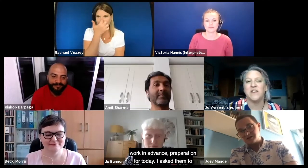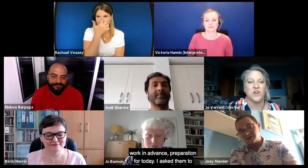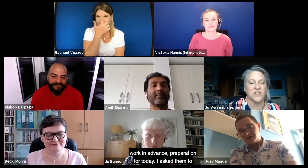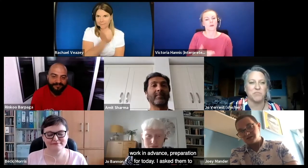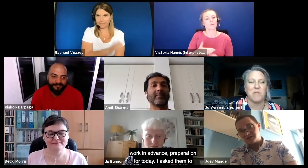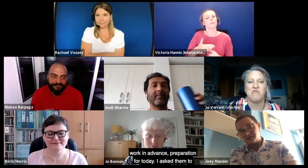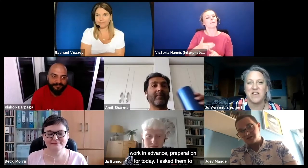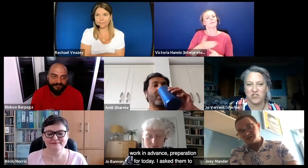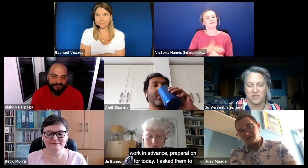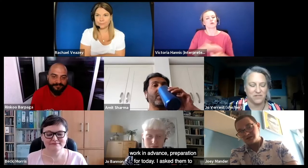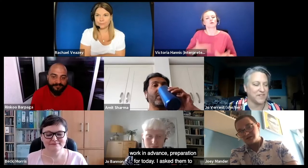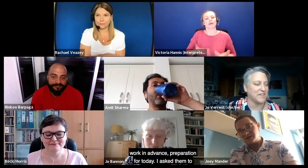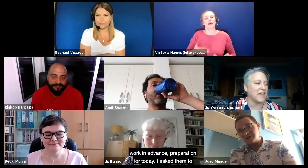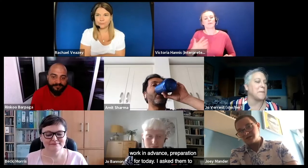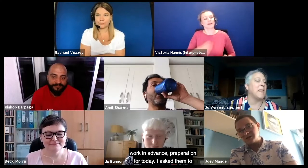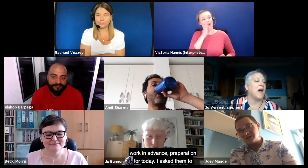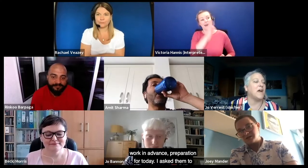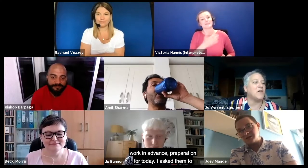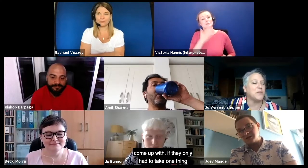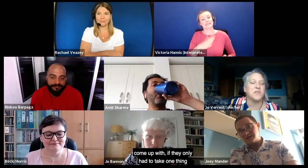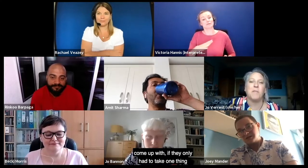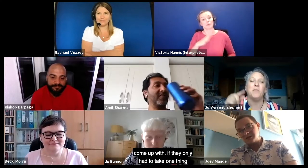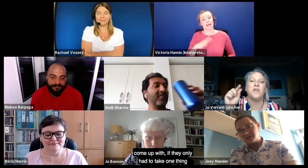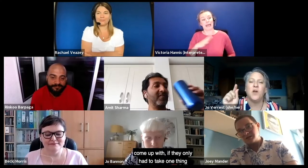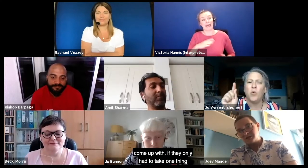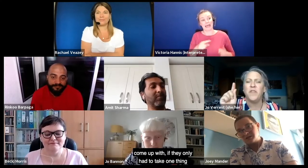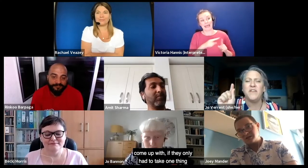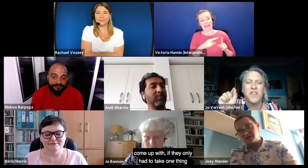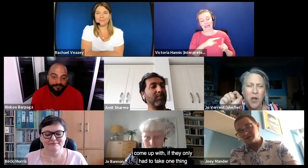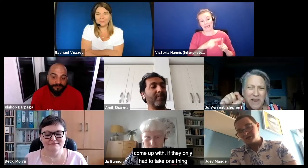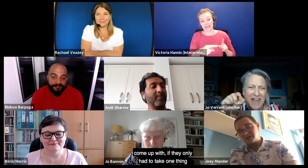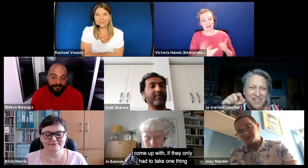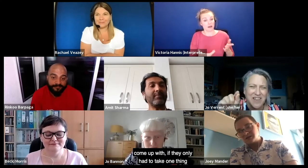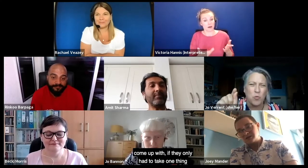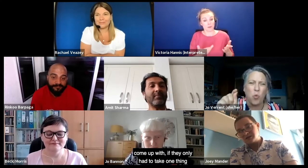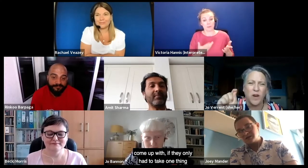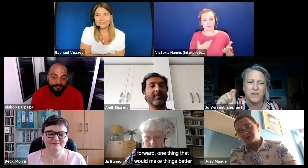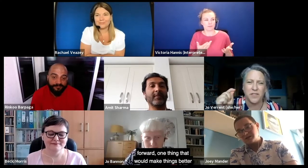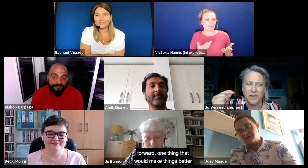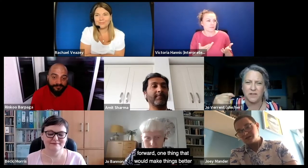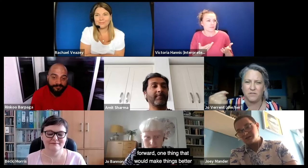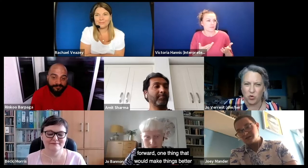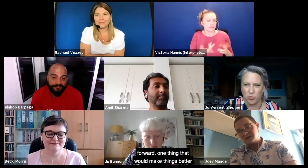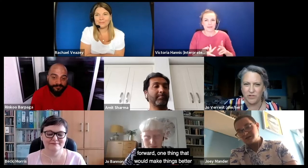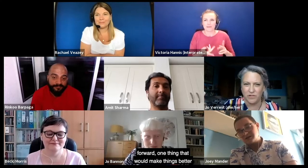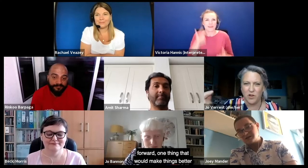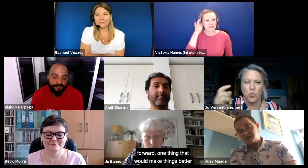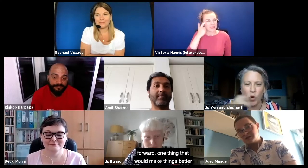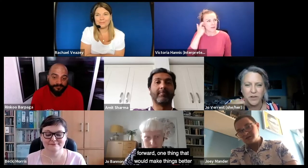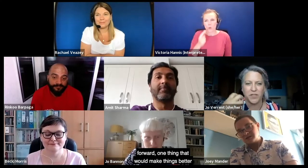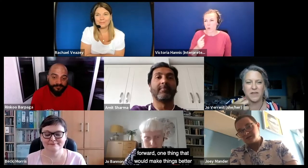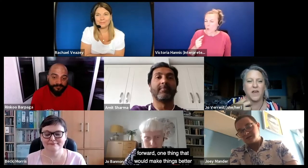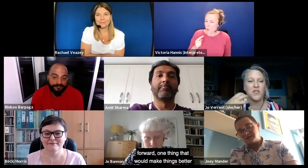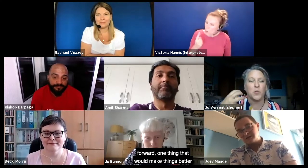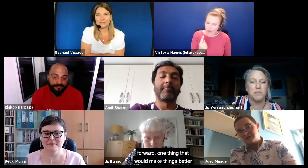work in advance, preparation for today. I asked them to come up with what, if they only had to take one thing forward,